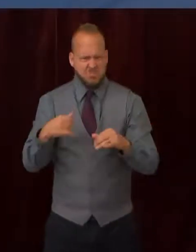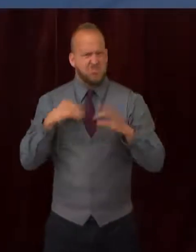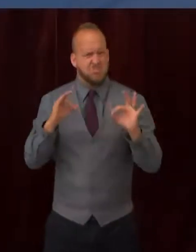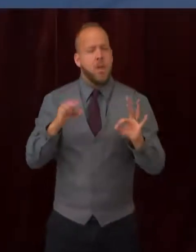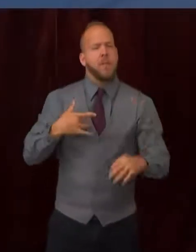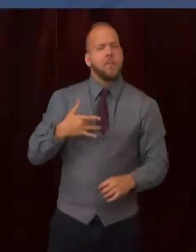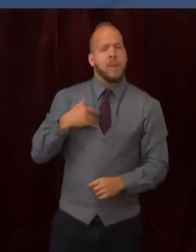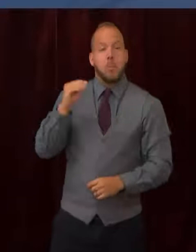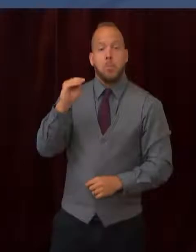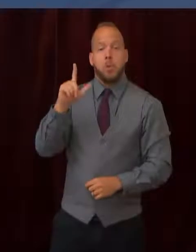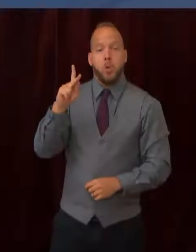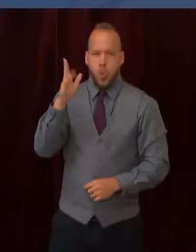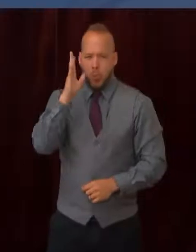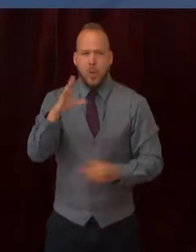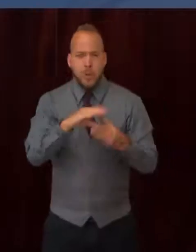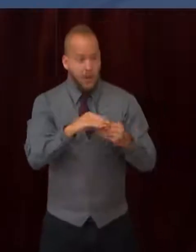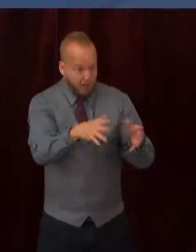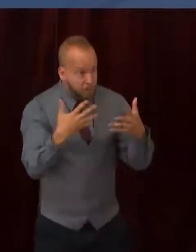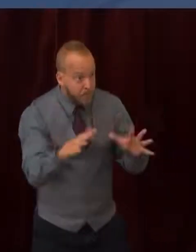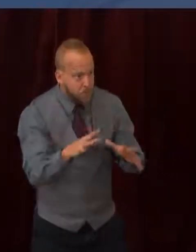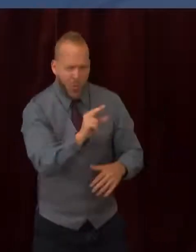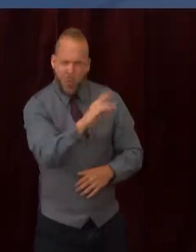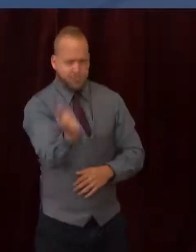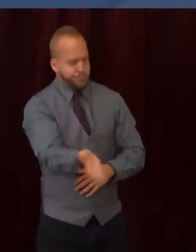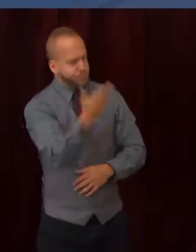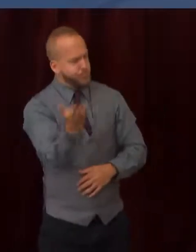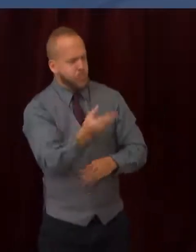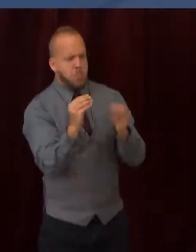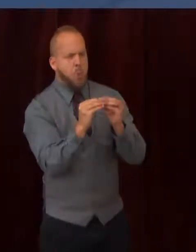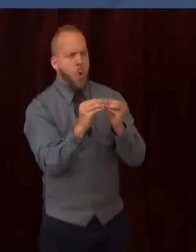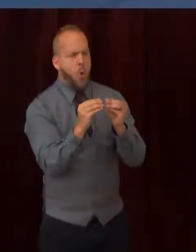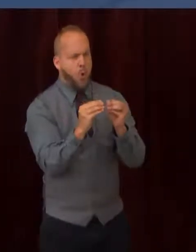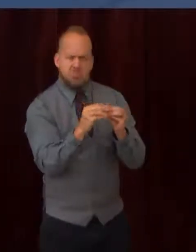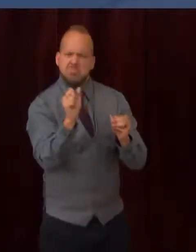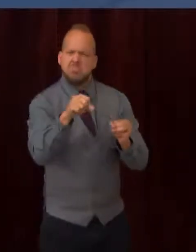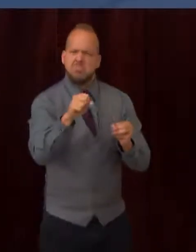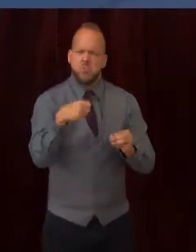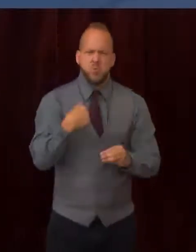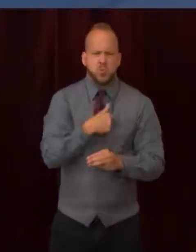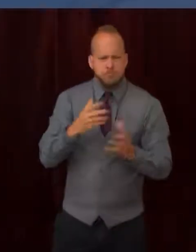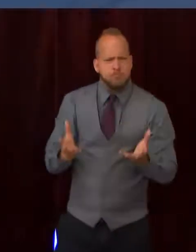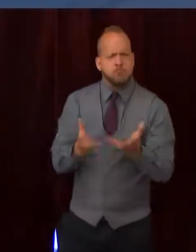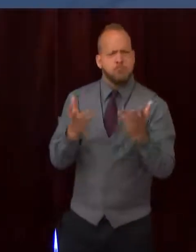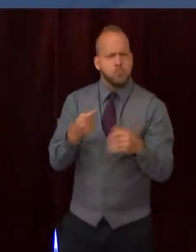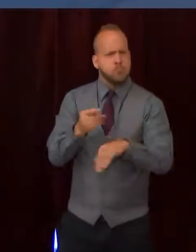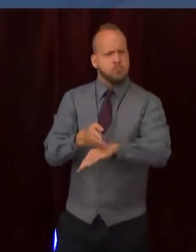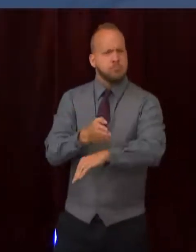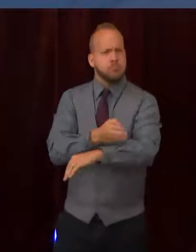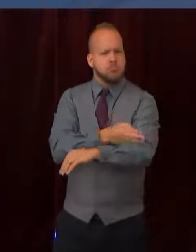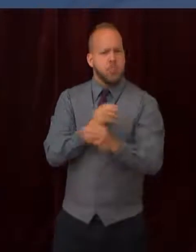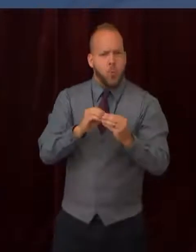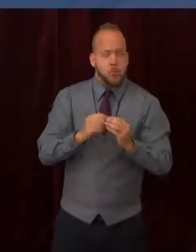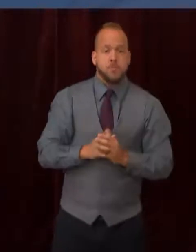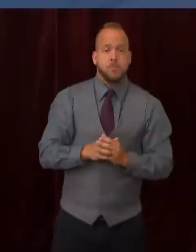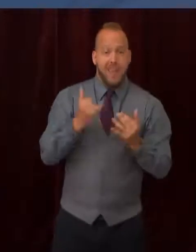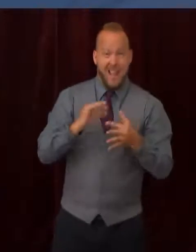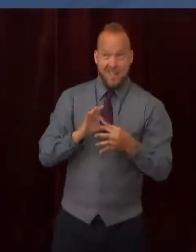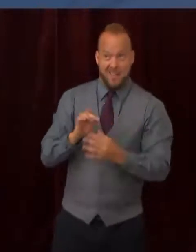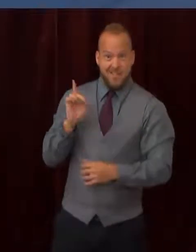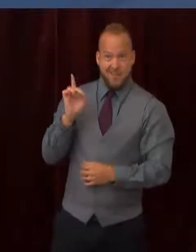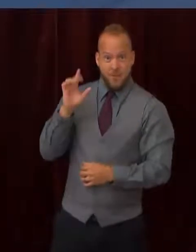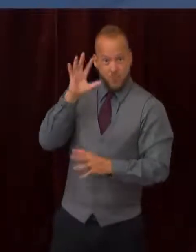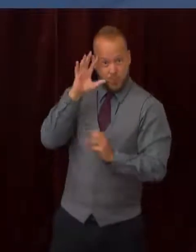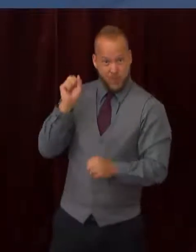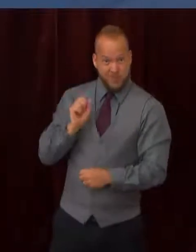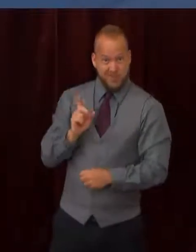issue about the president, I did not respond to him. I did not think it would be productive. I think he knows where we're